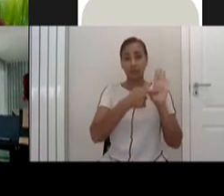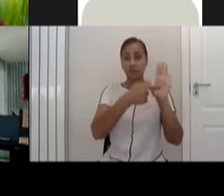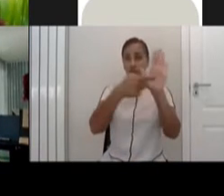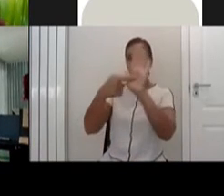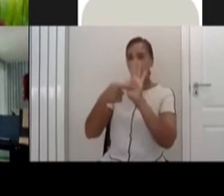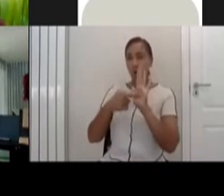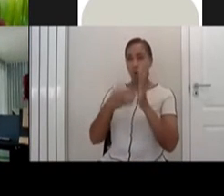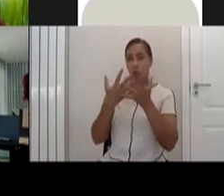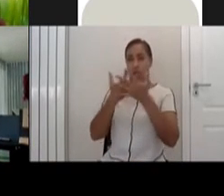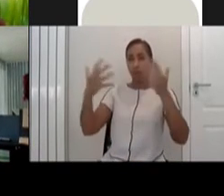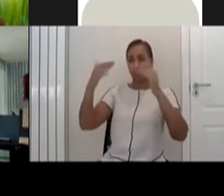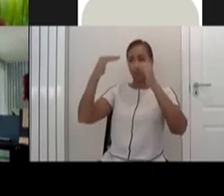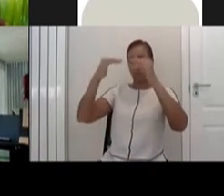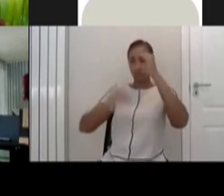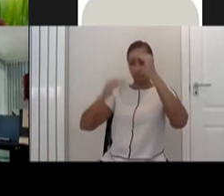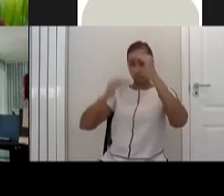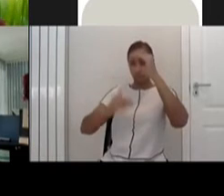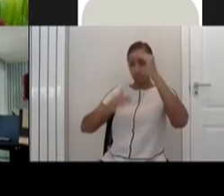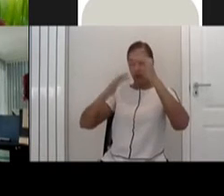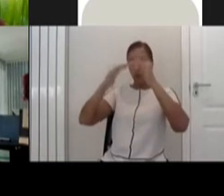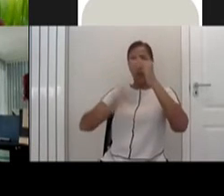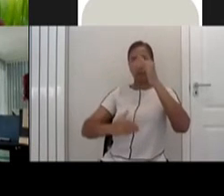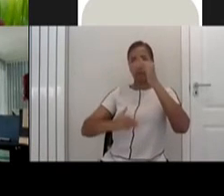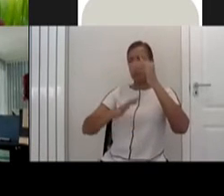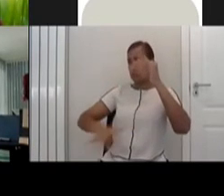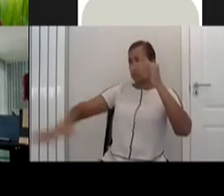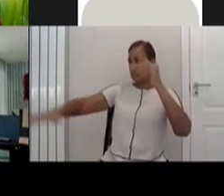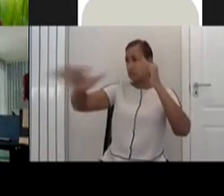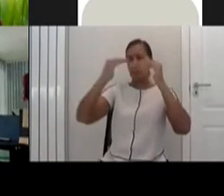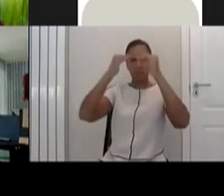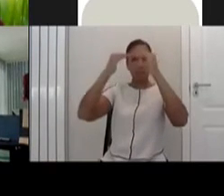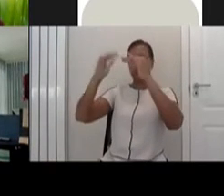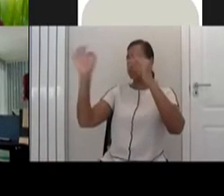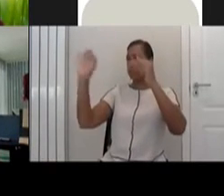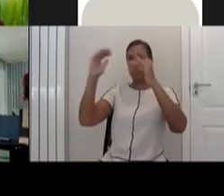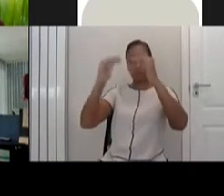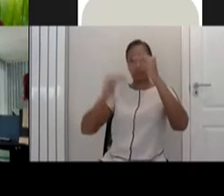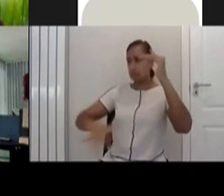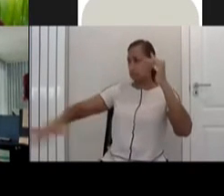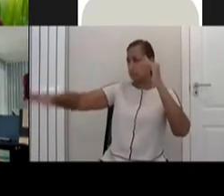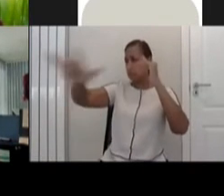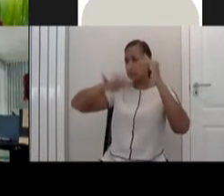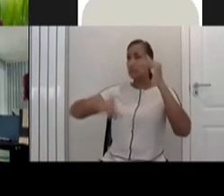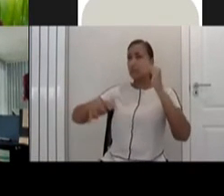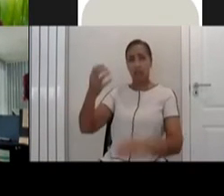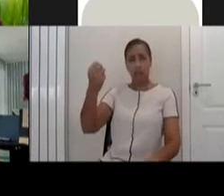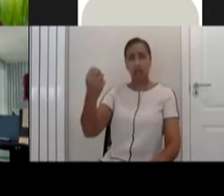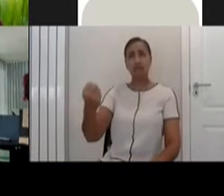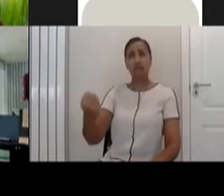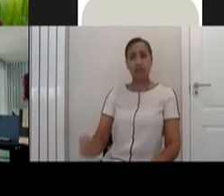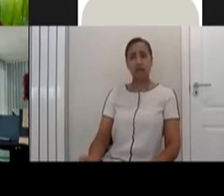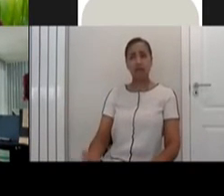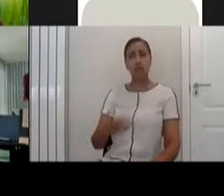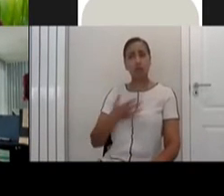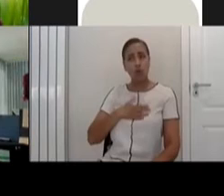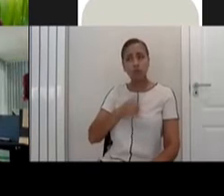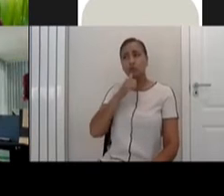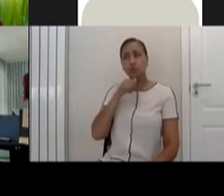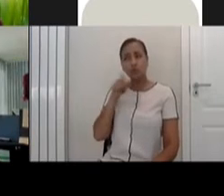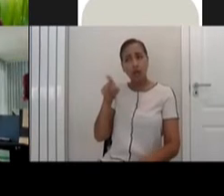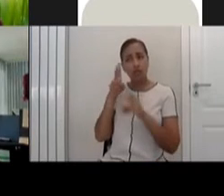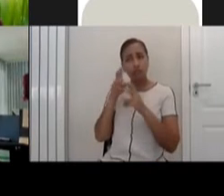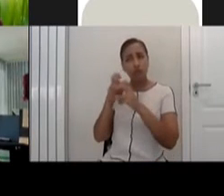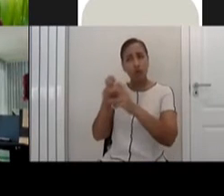were pre-existing to the pandemic. And you know, we're very much looking to use this as